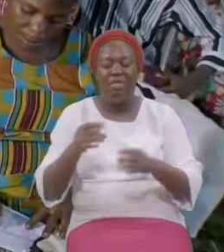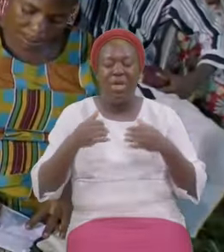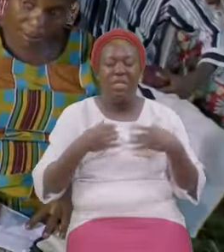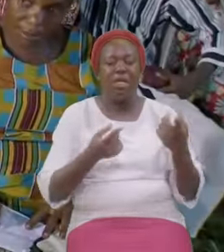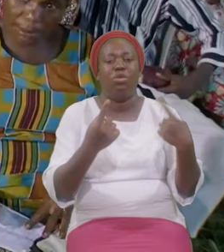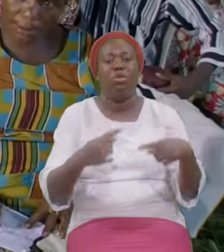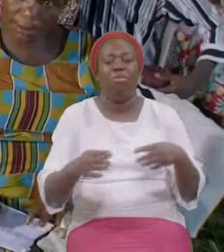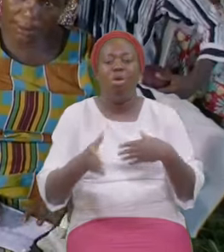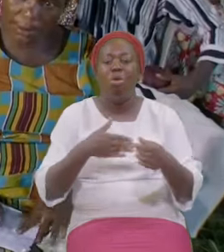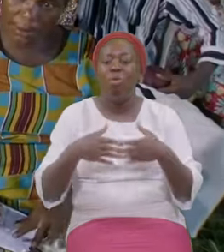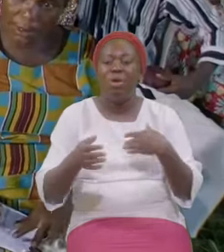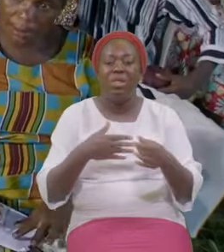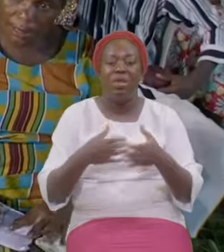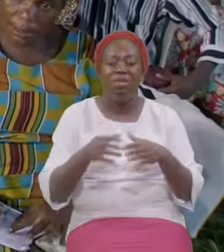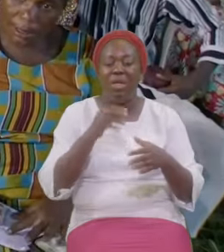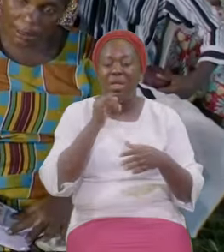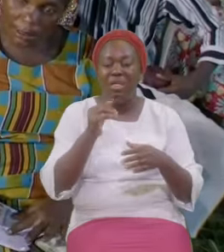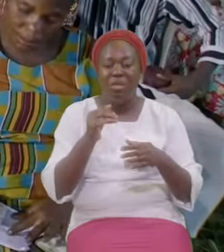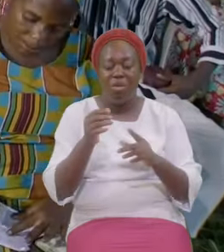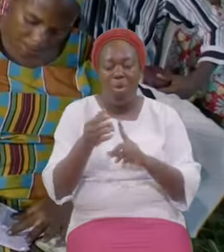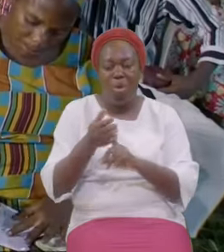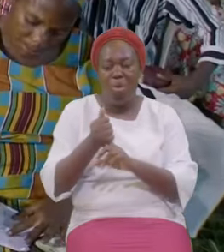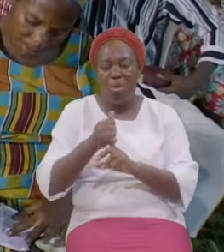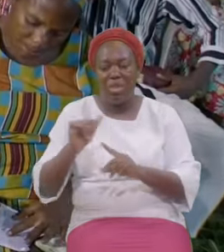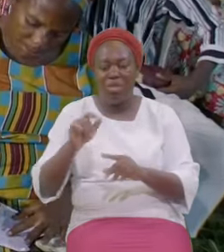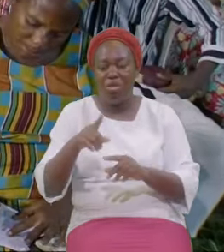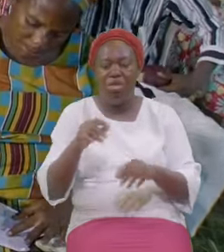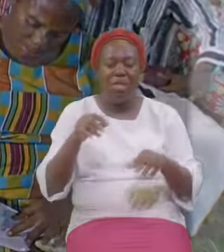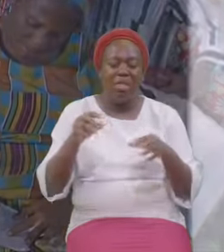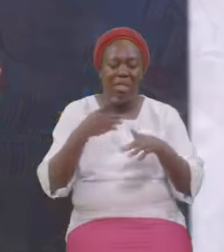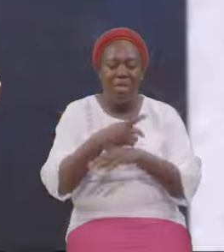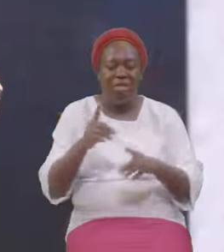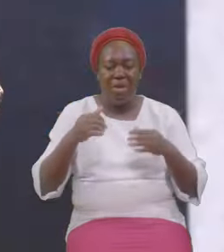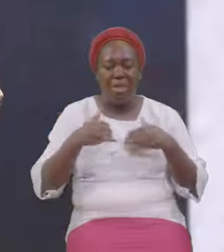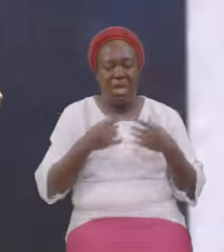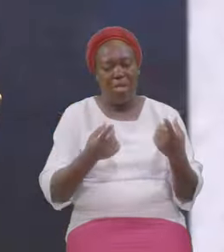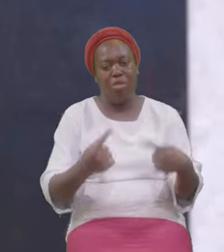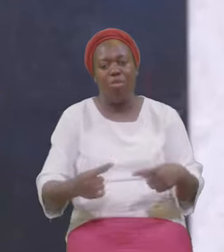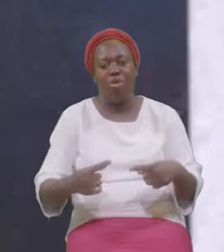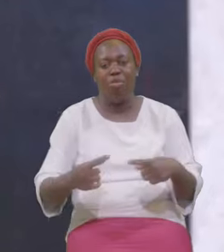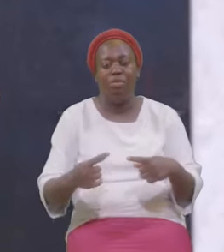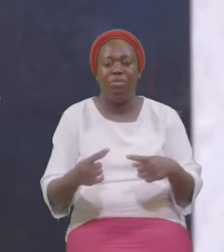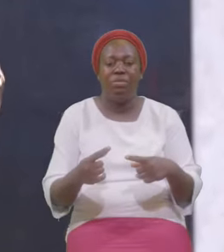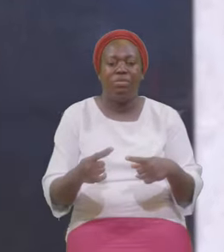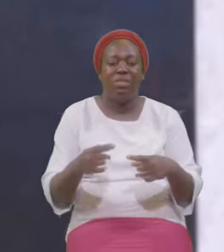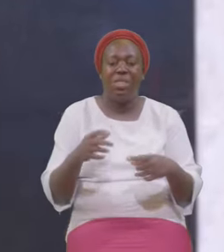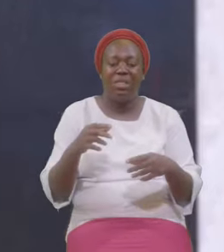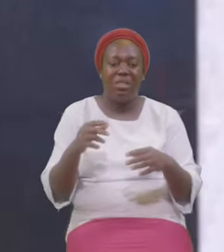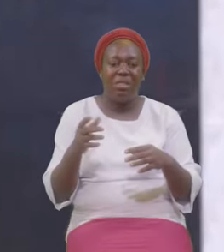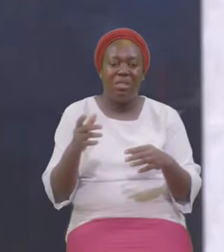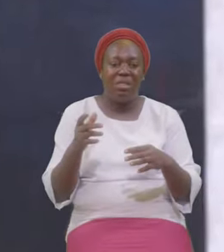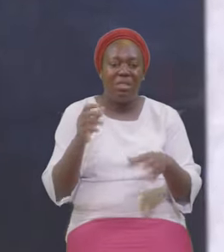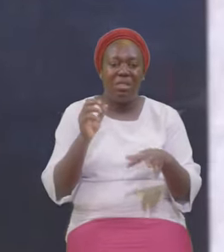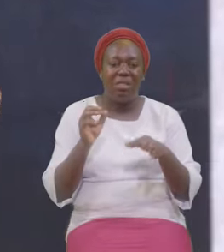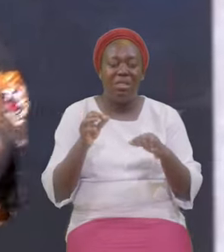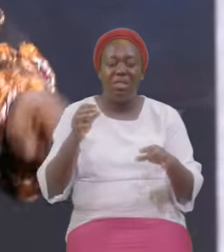Whatever is holding you, deliverance has come. If the worst of evil